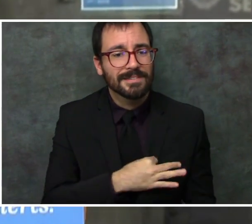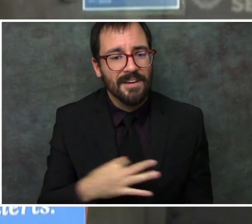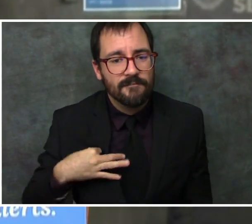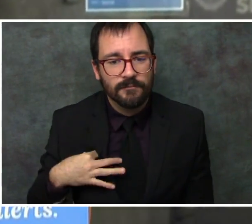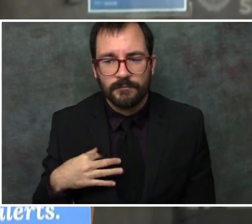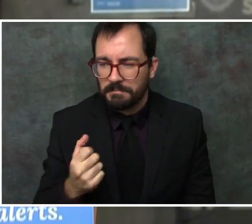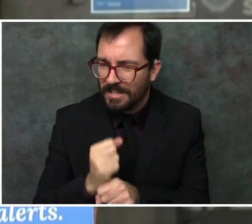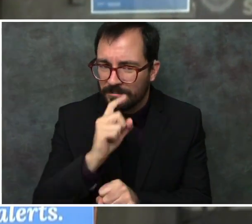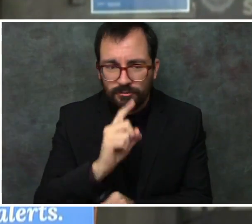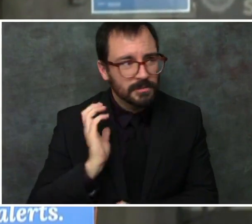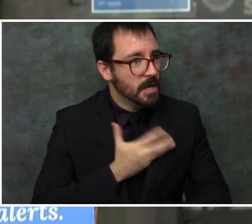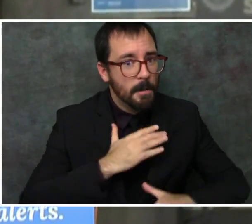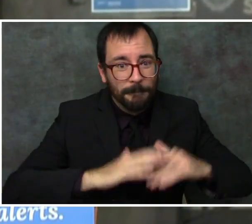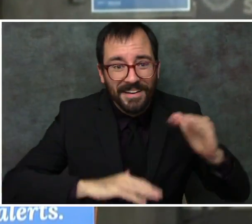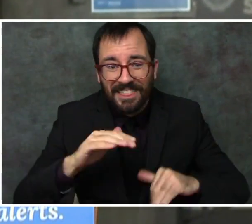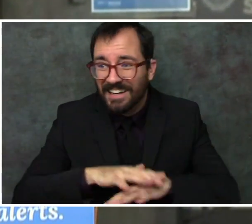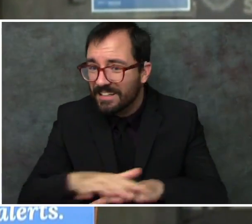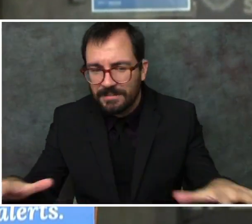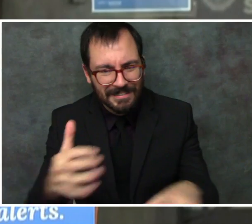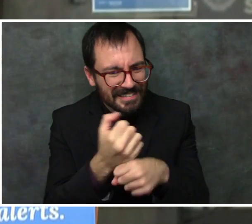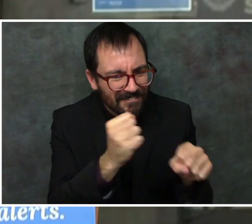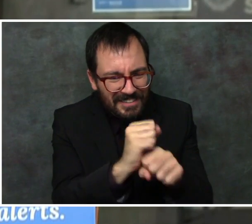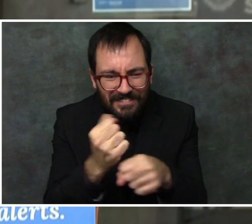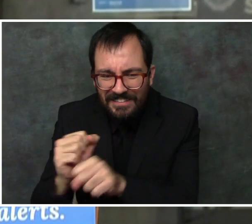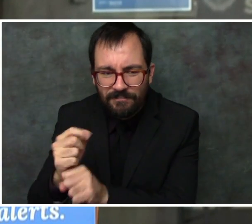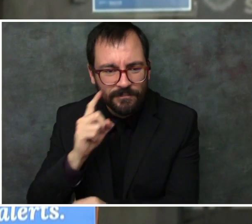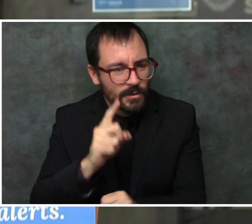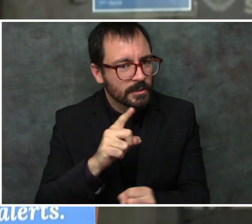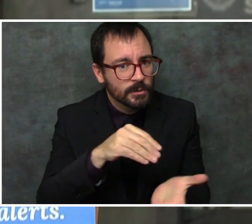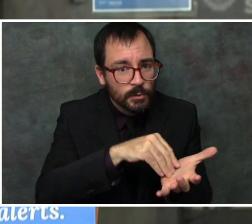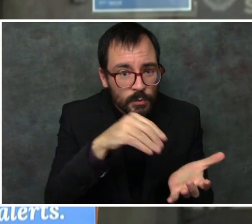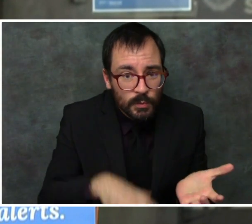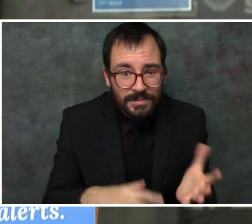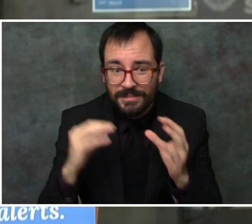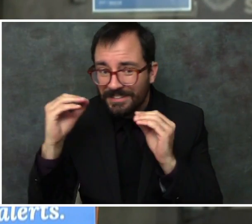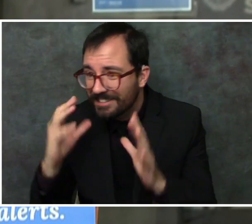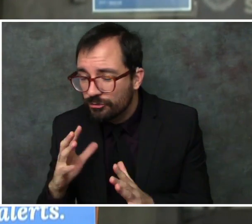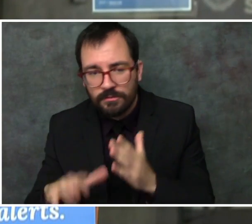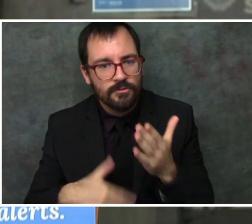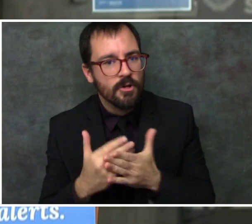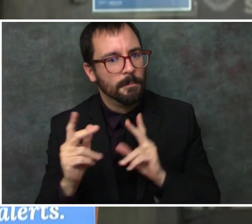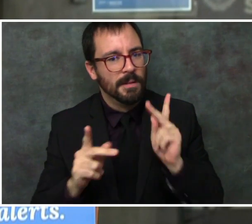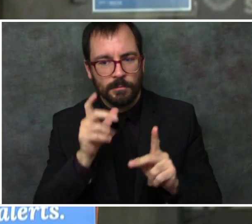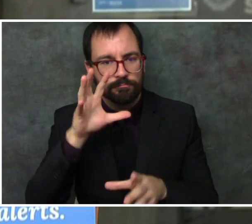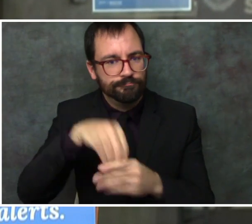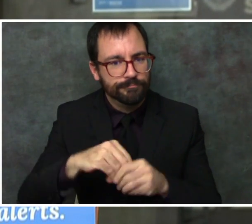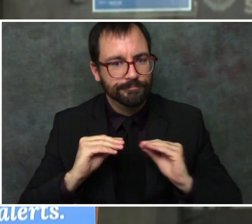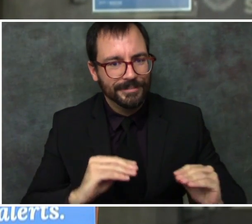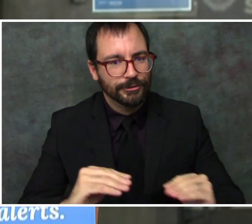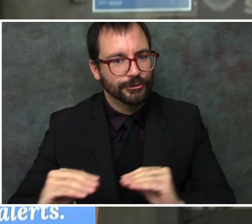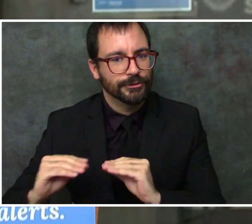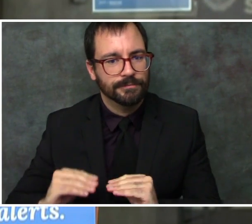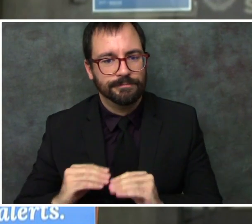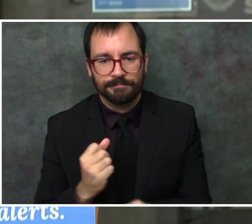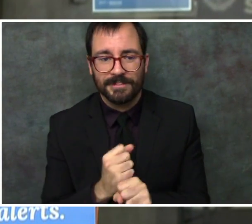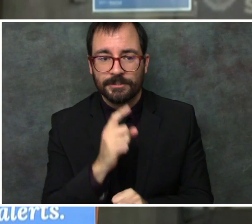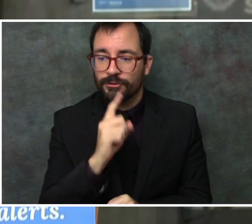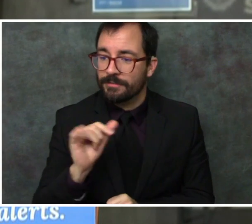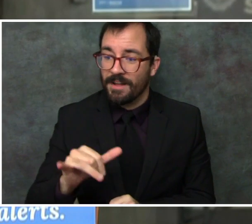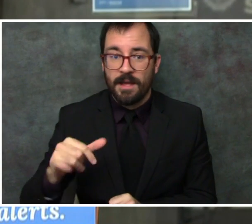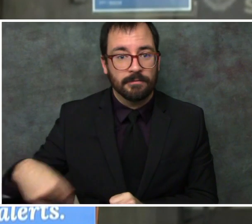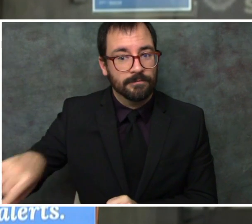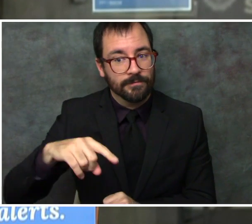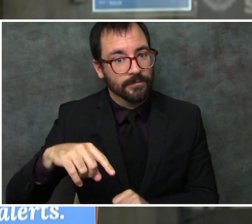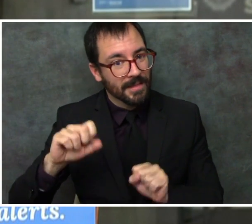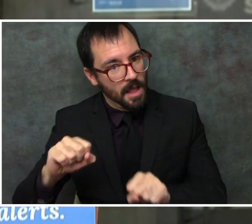and our teachers and all of our educators in ensuring that they can come back to school. Thank you